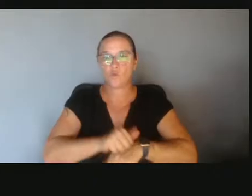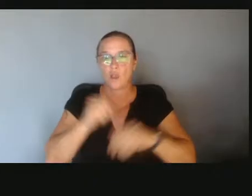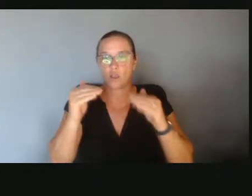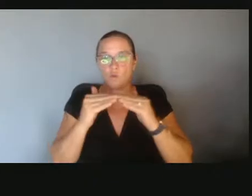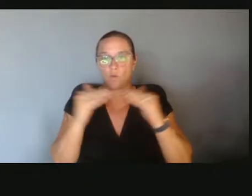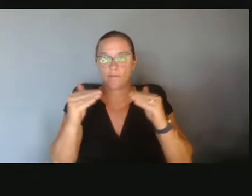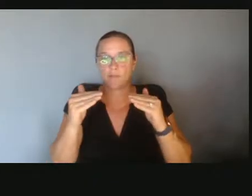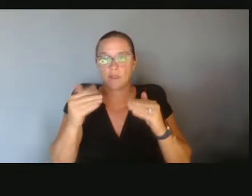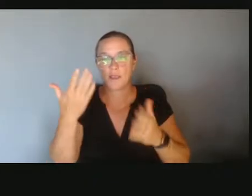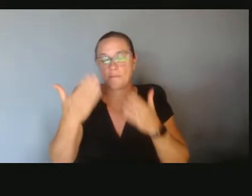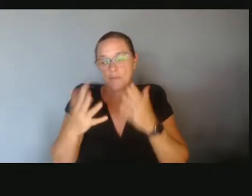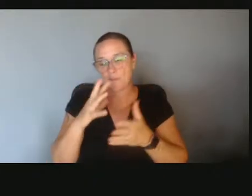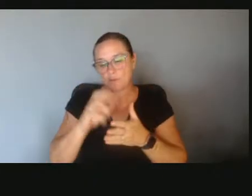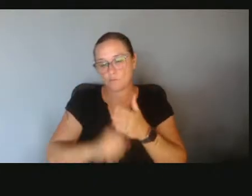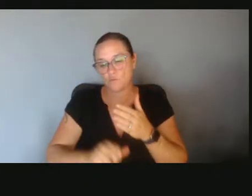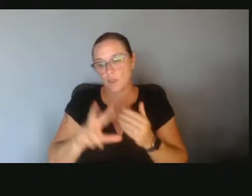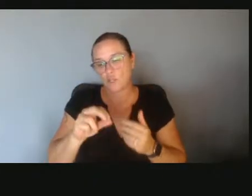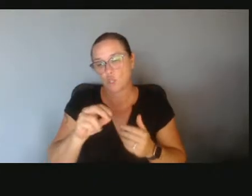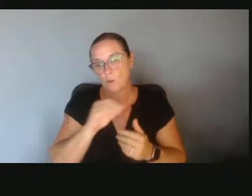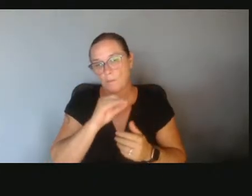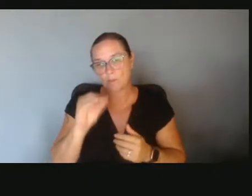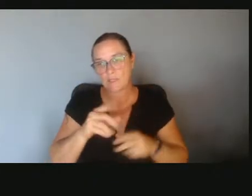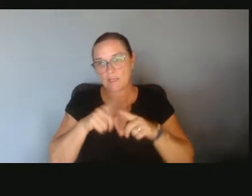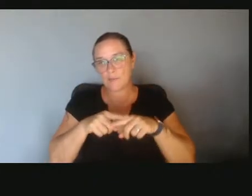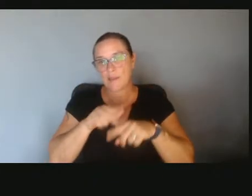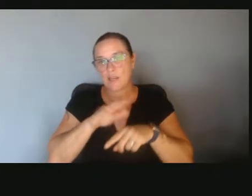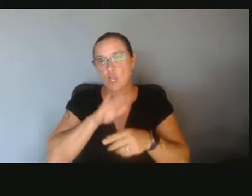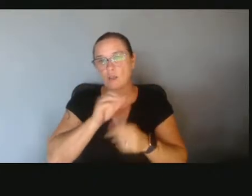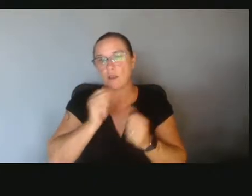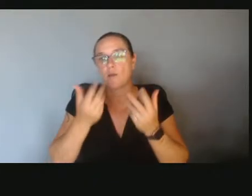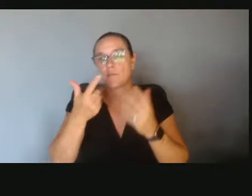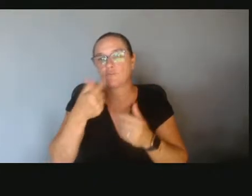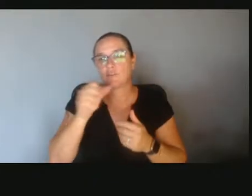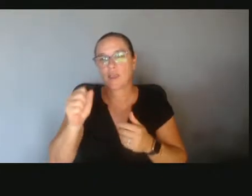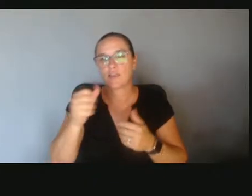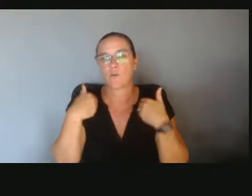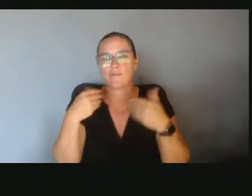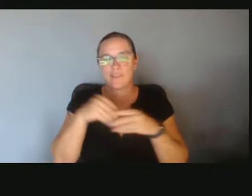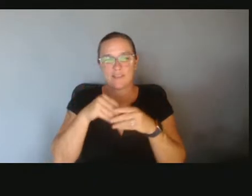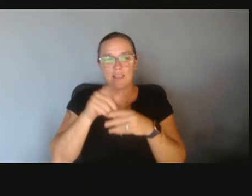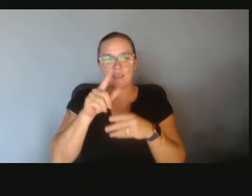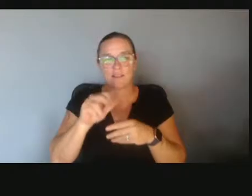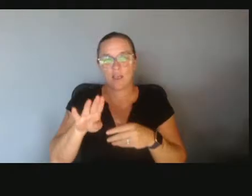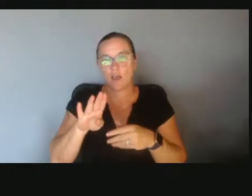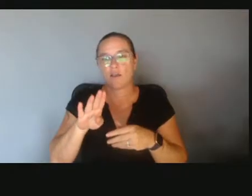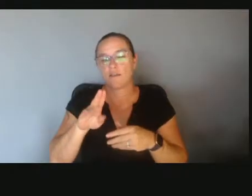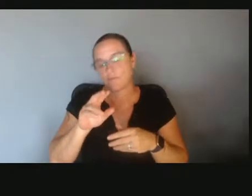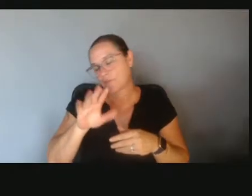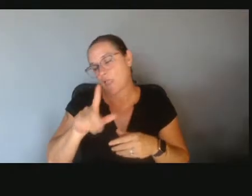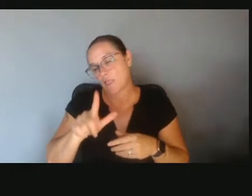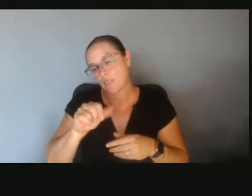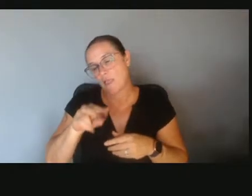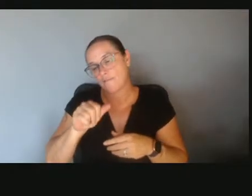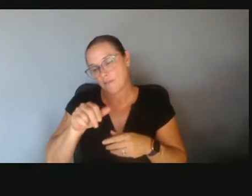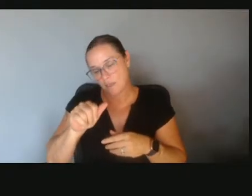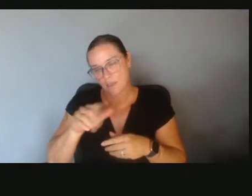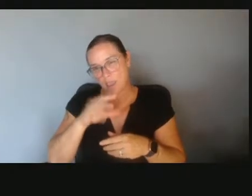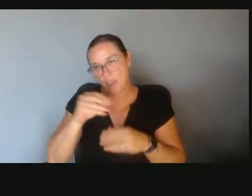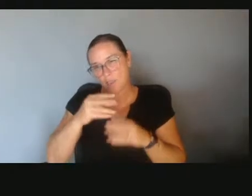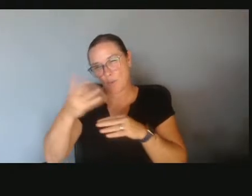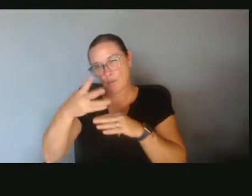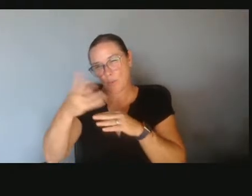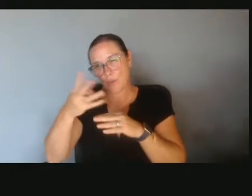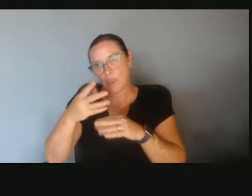subtract 30%-ish, depending on the volume of gas you have in your lava and how much is degassing and all of that, right? So you can't quite compare the